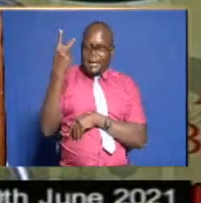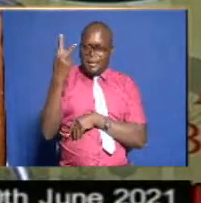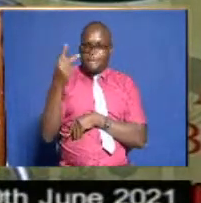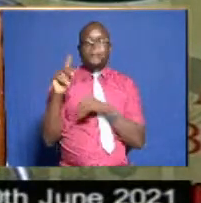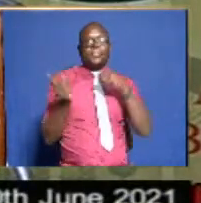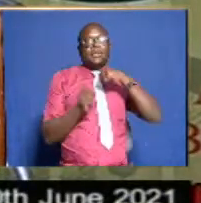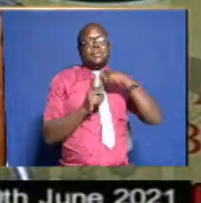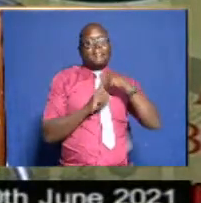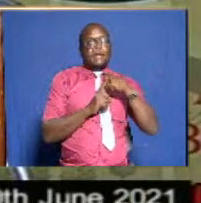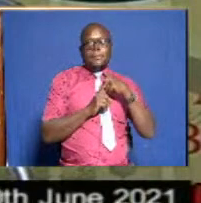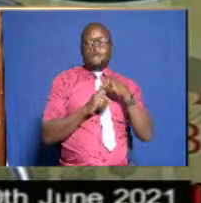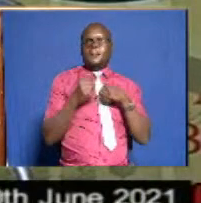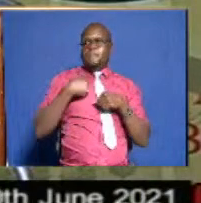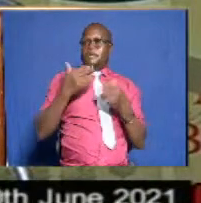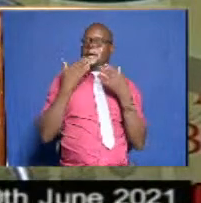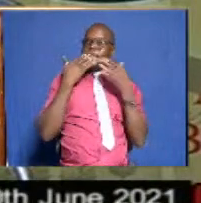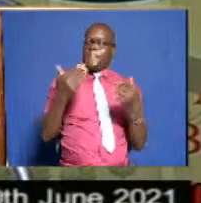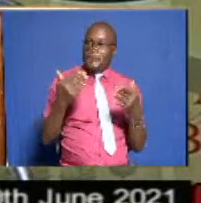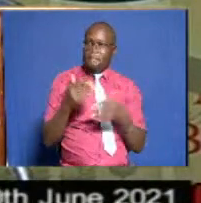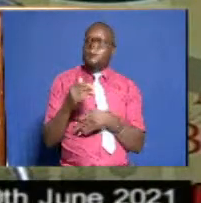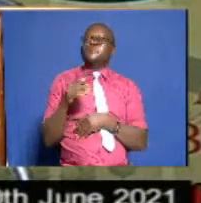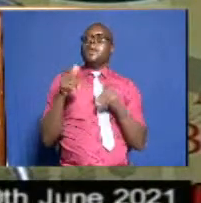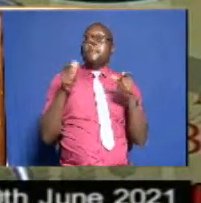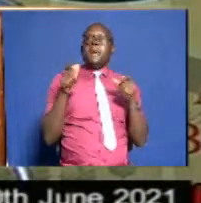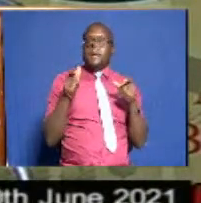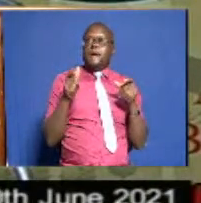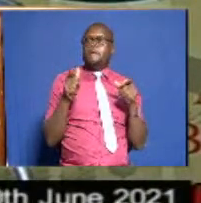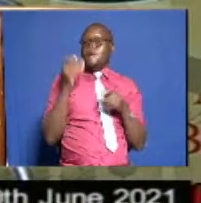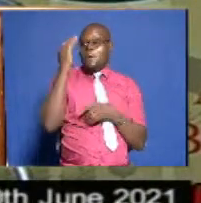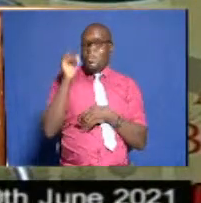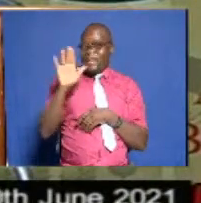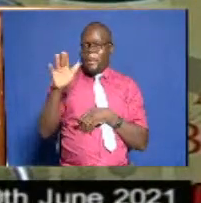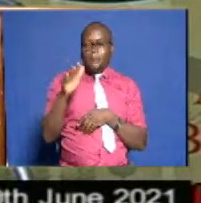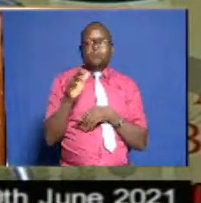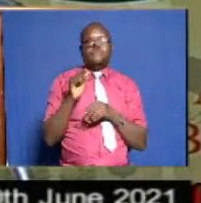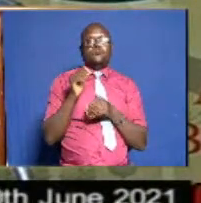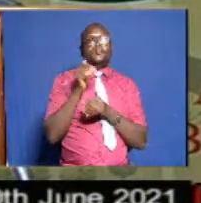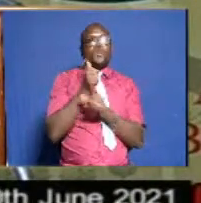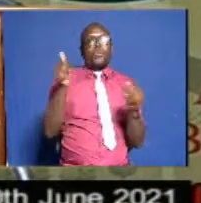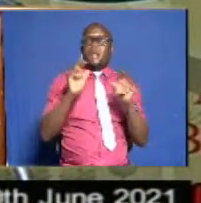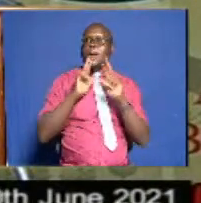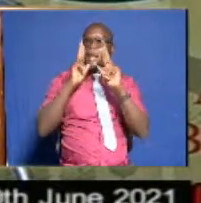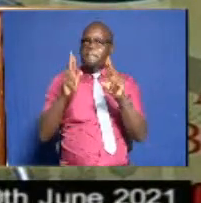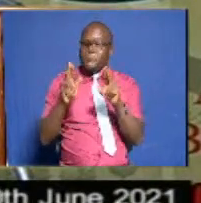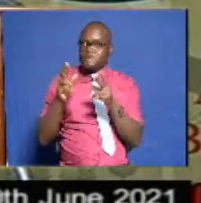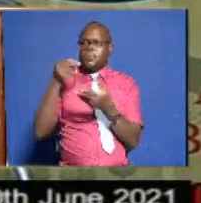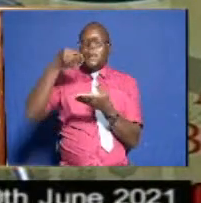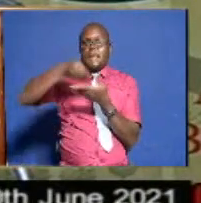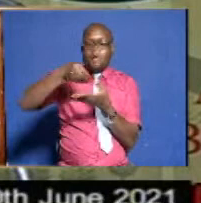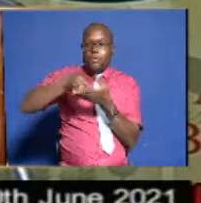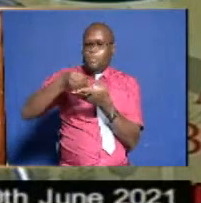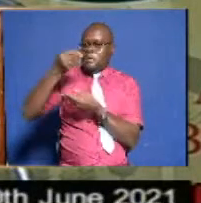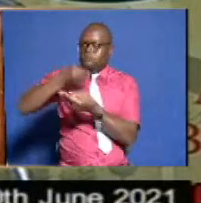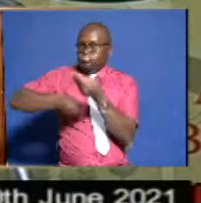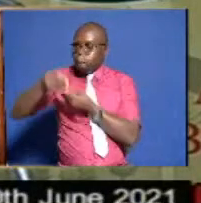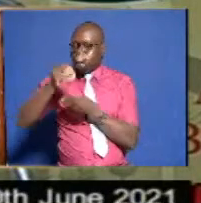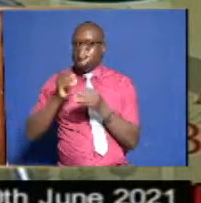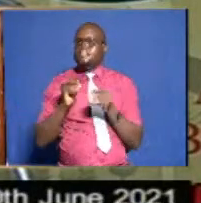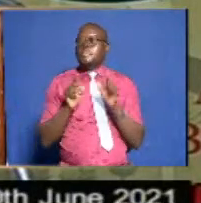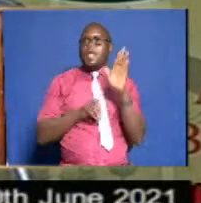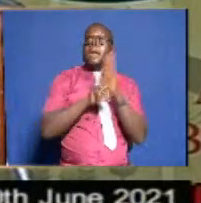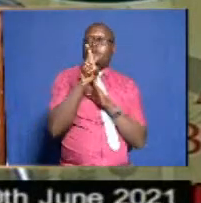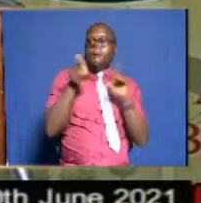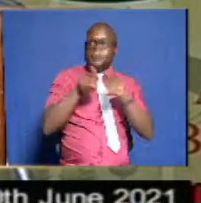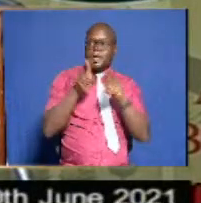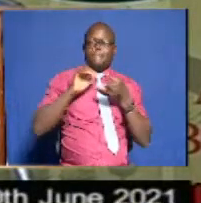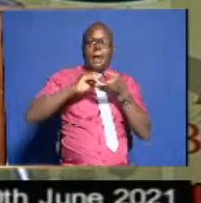Sixth, my appreciation goes to the fourth estate for the active reporting on economic and financial development, as well